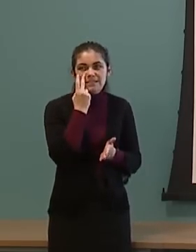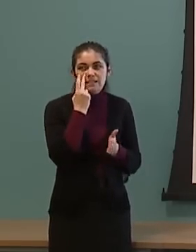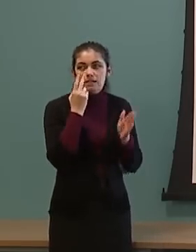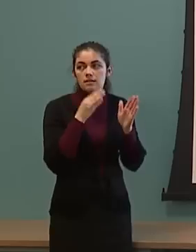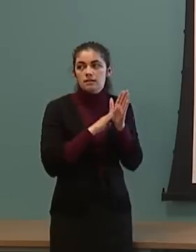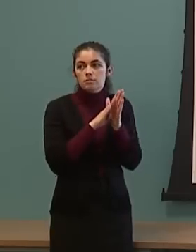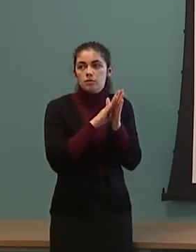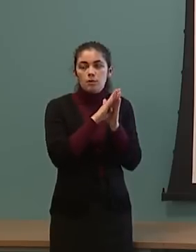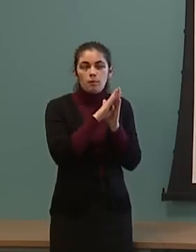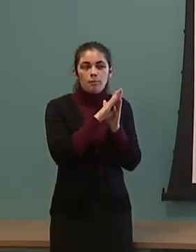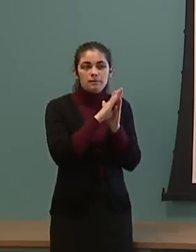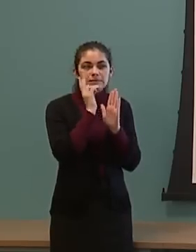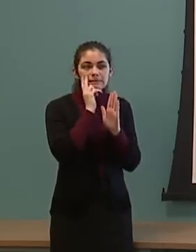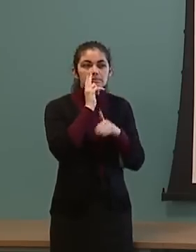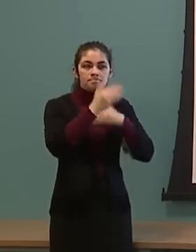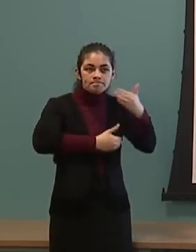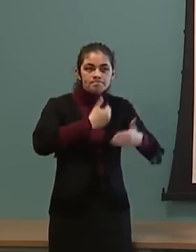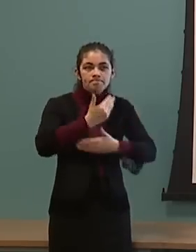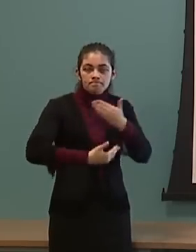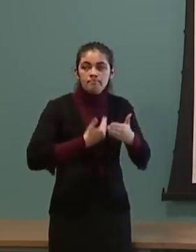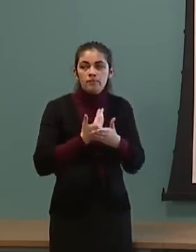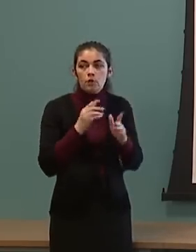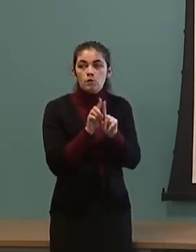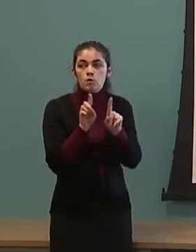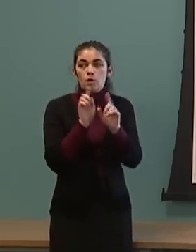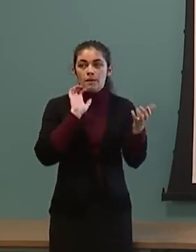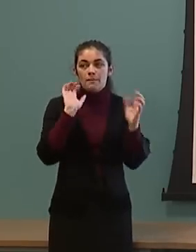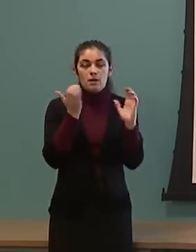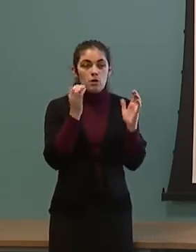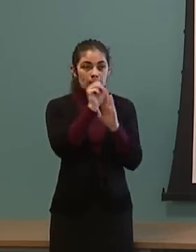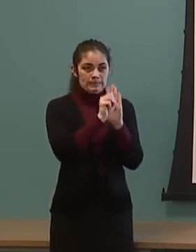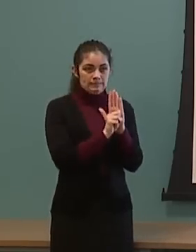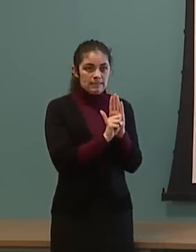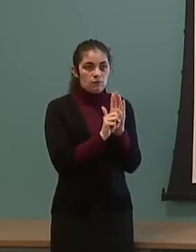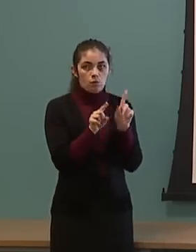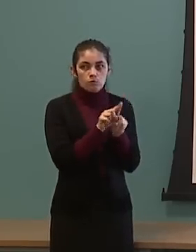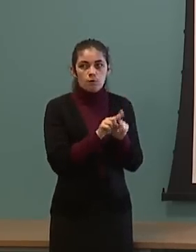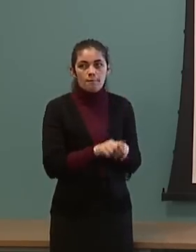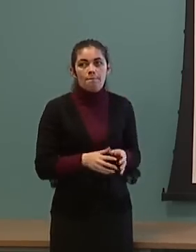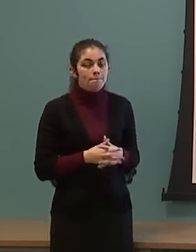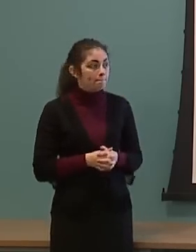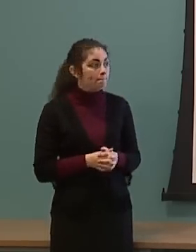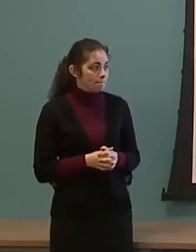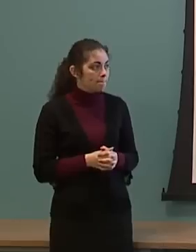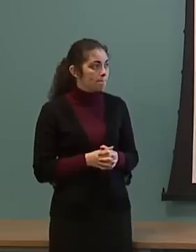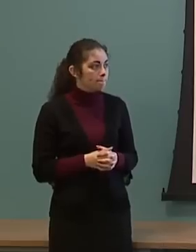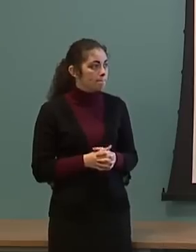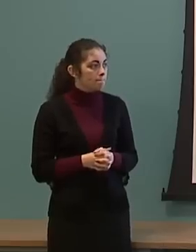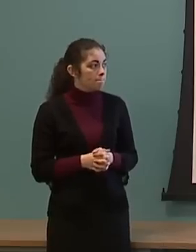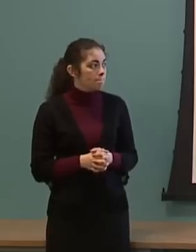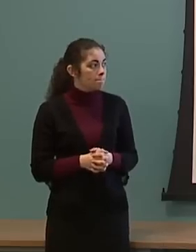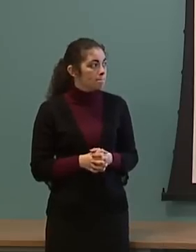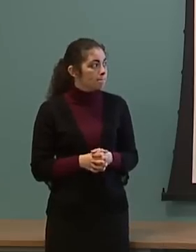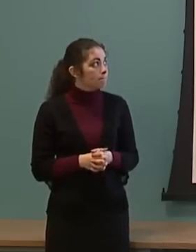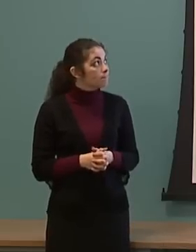are evolving by week, and you can also see how that compares with our state as well. Next slide, please.